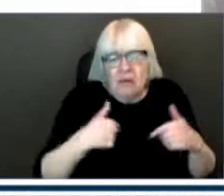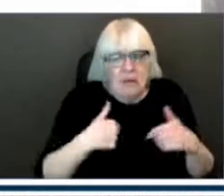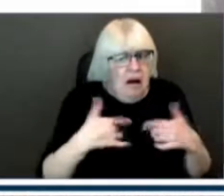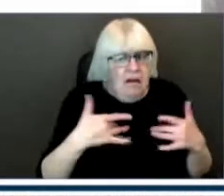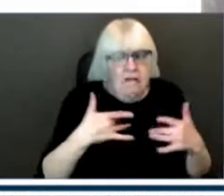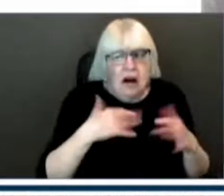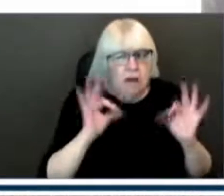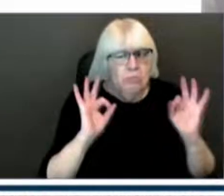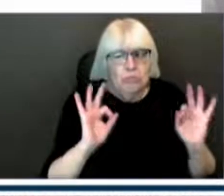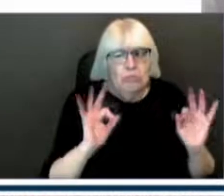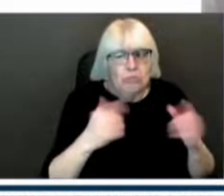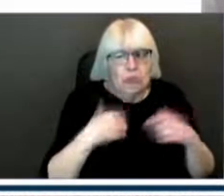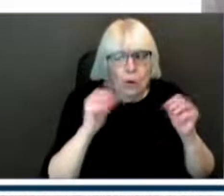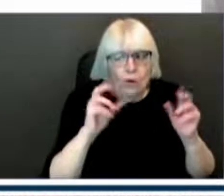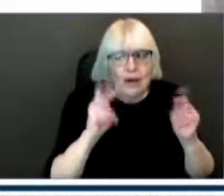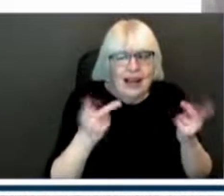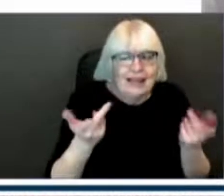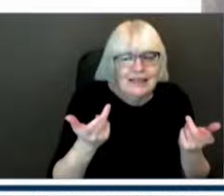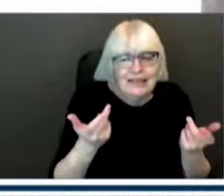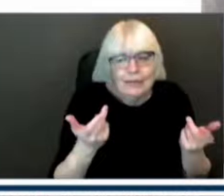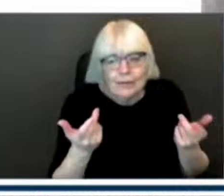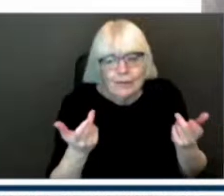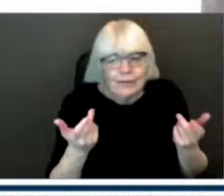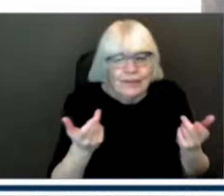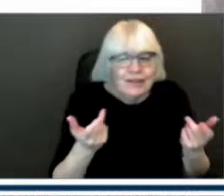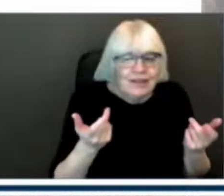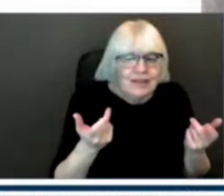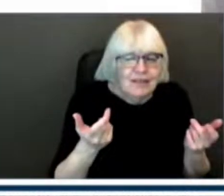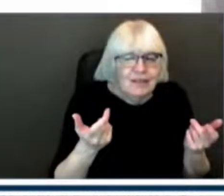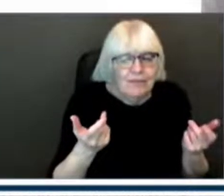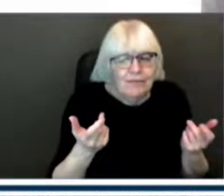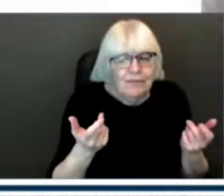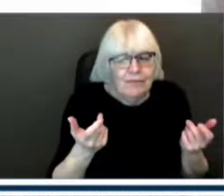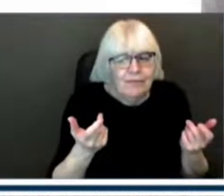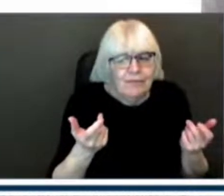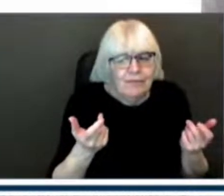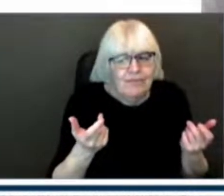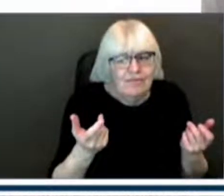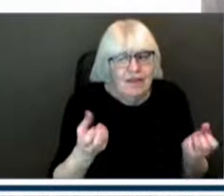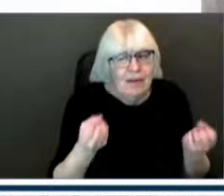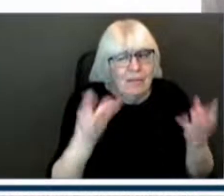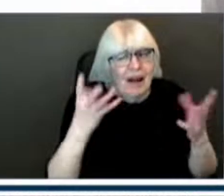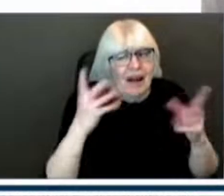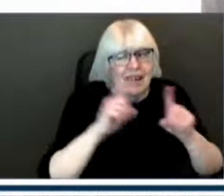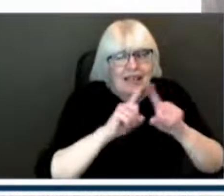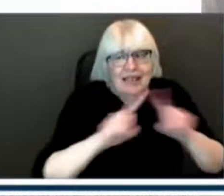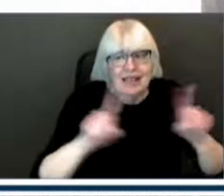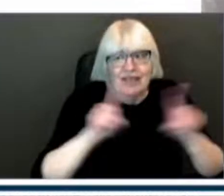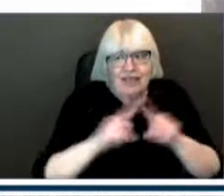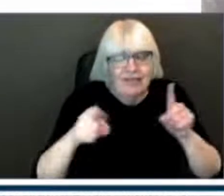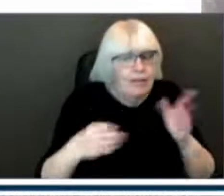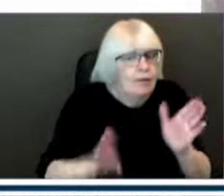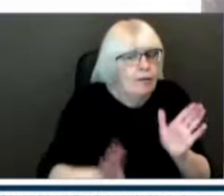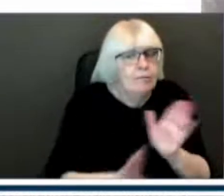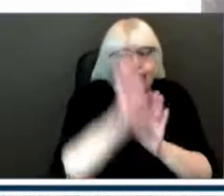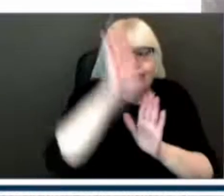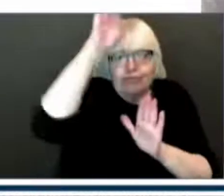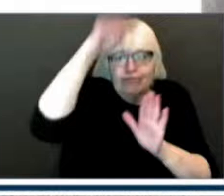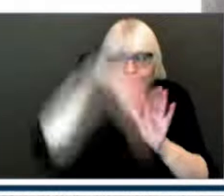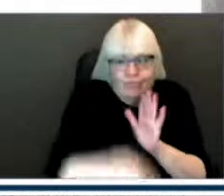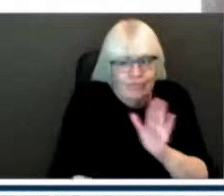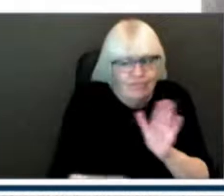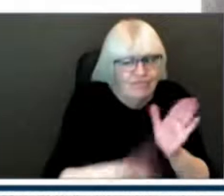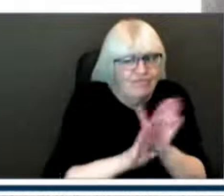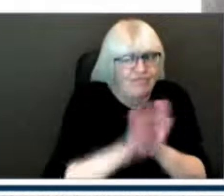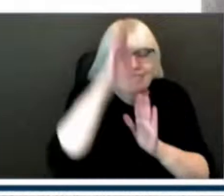the system that was been in place through multiple waves of the pandemic, and I think now as we